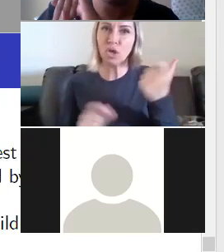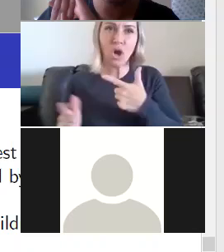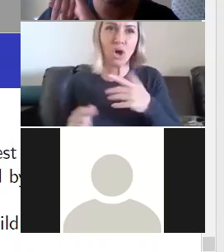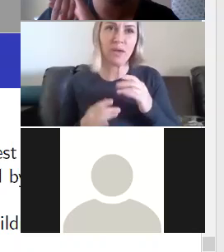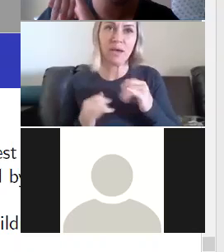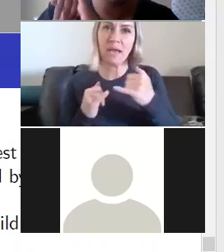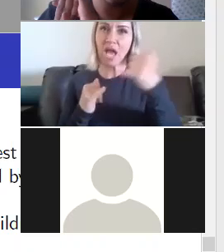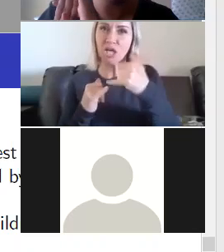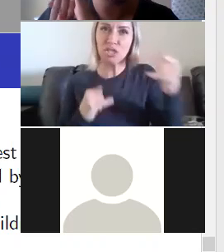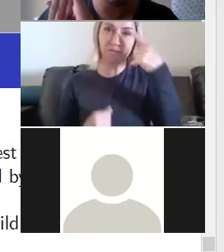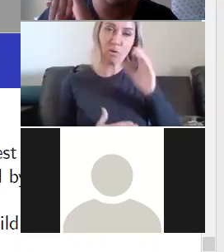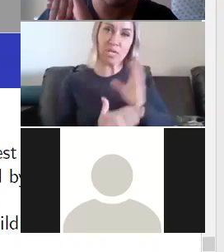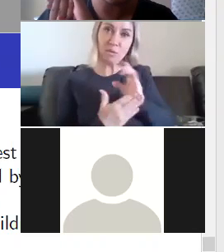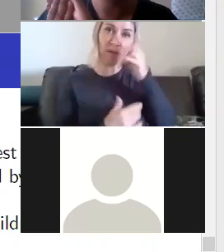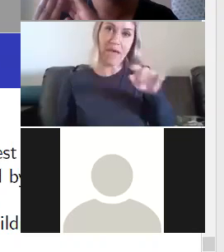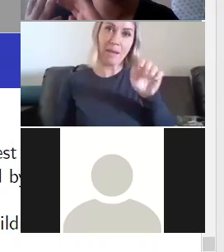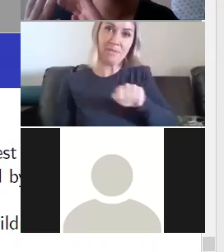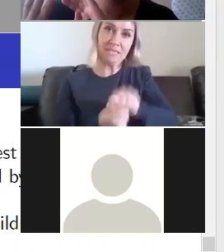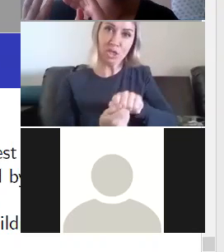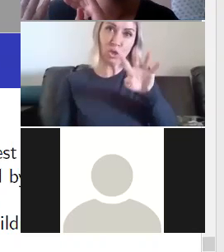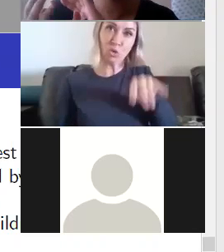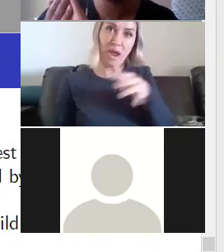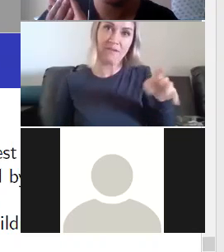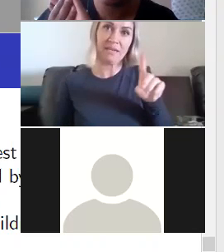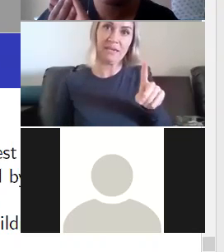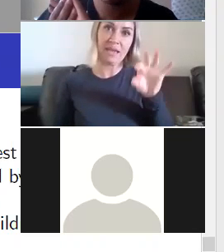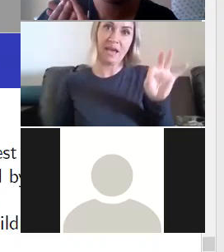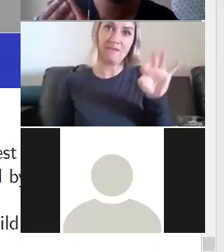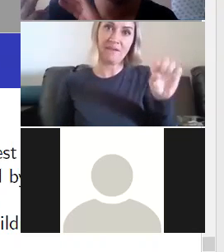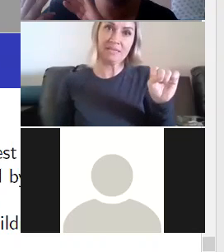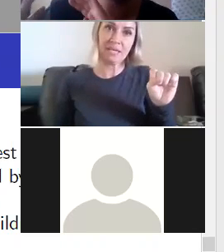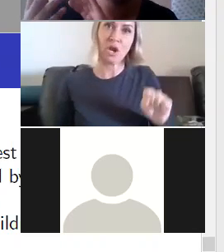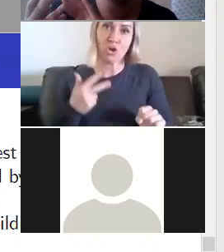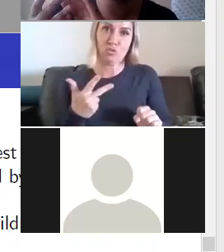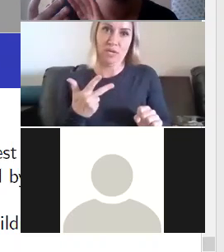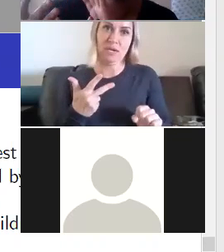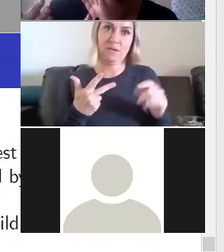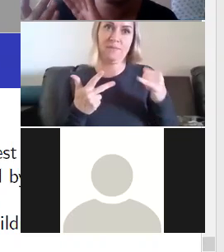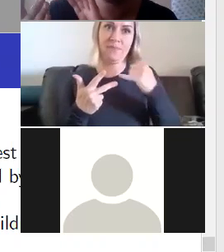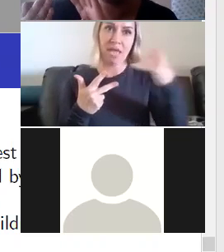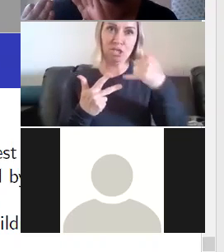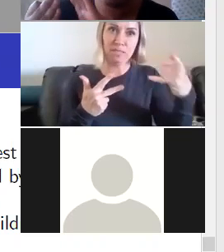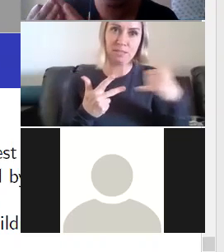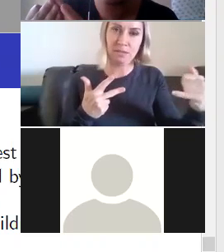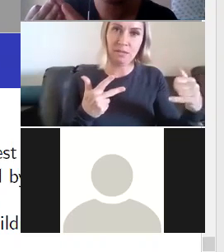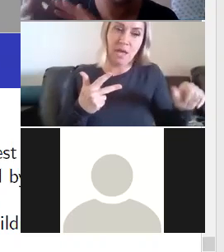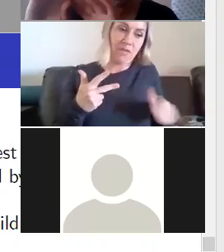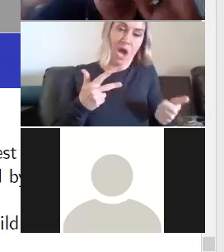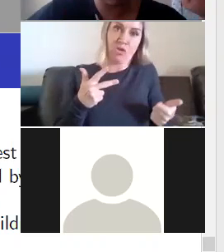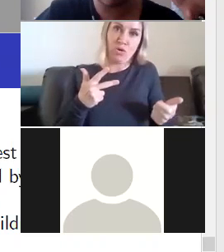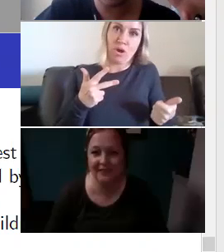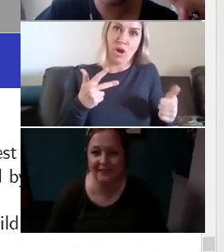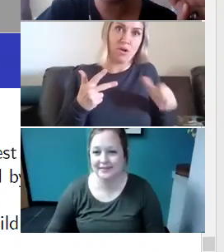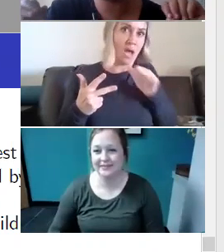to explore this particular graph in DFS are considered tree edges. All the other edges are unexplored edges,